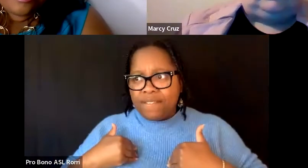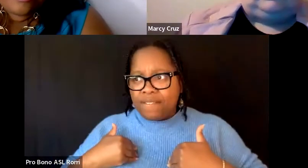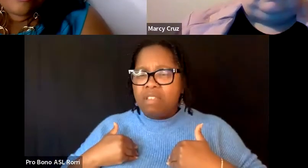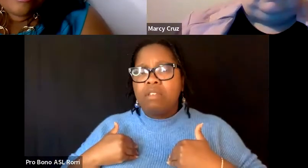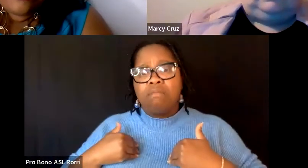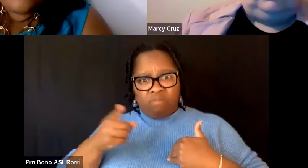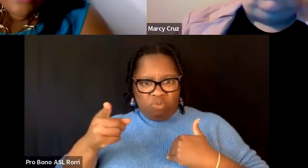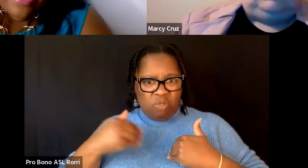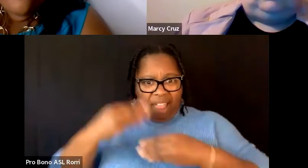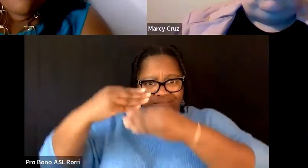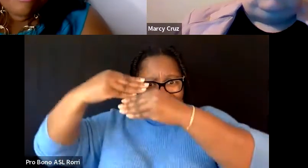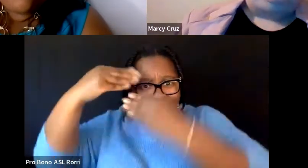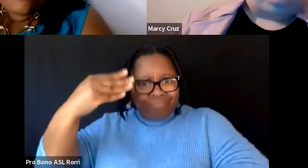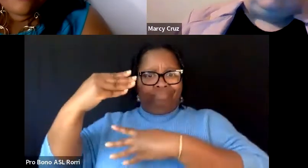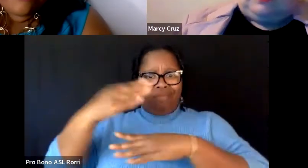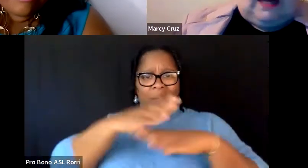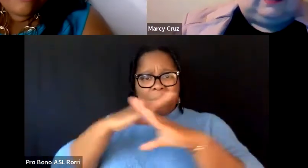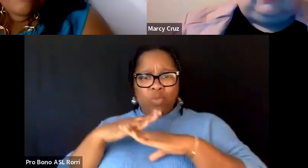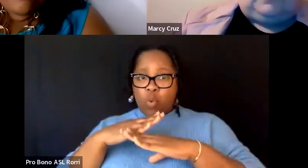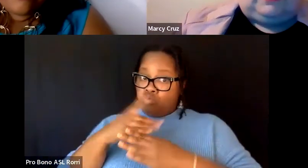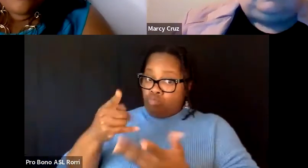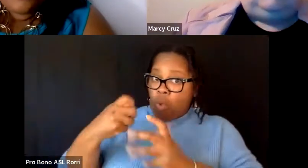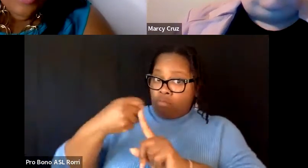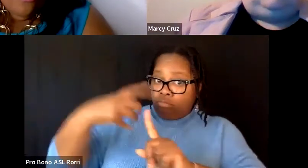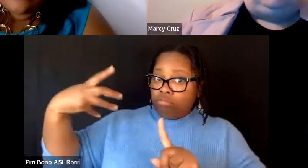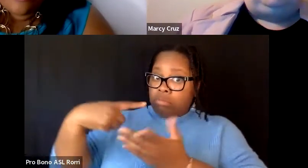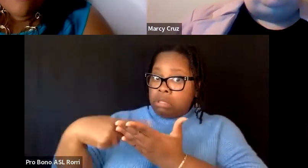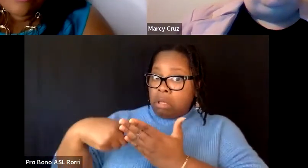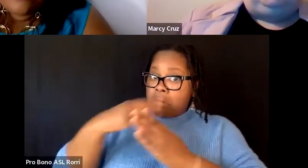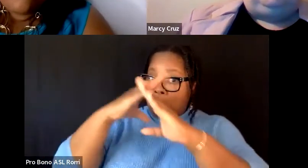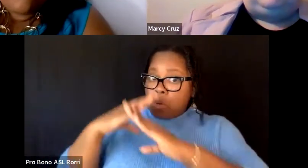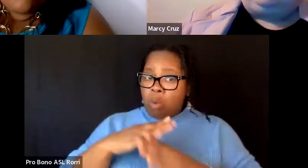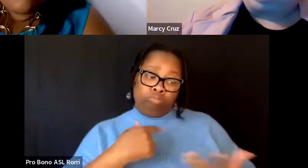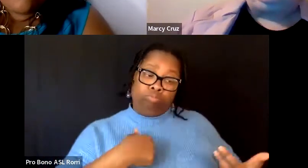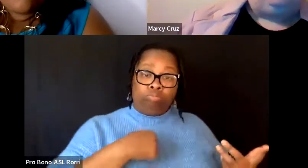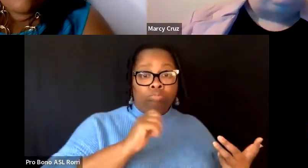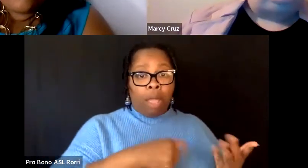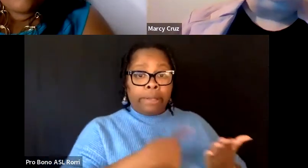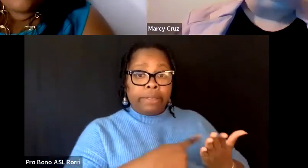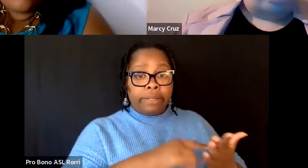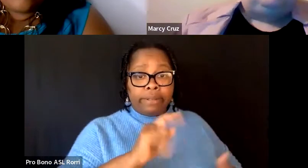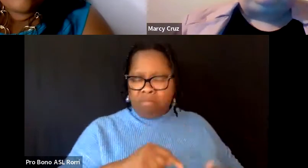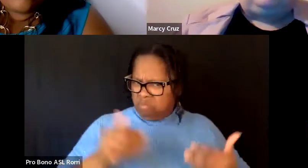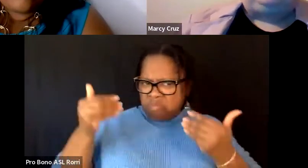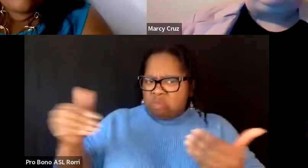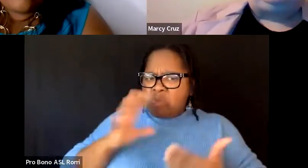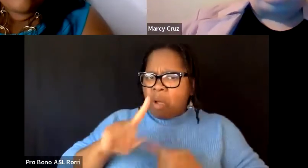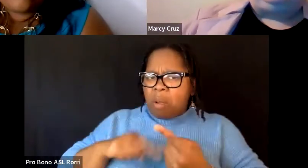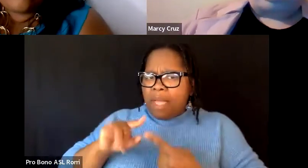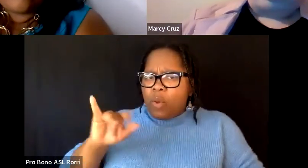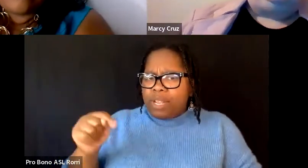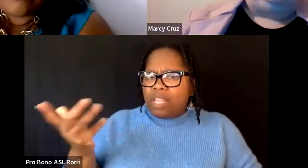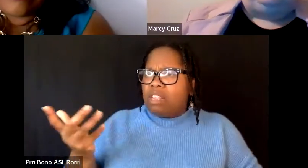obstacles. Right. If you want to talk about it a little bit. I can talk about it. Yeah, let's talk about it because I want people to know,